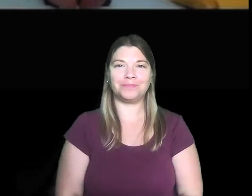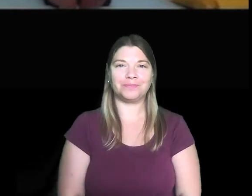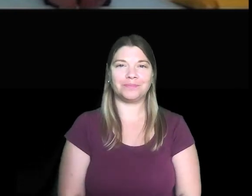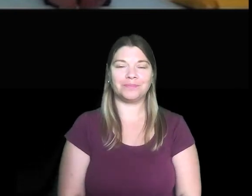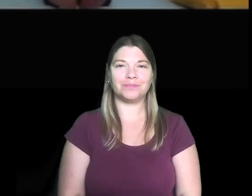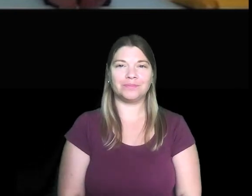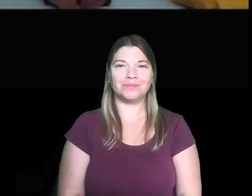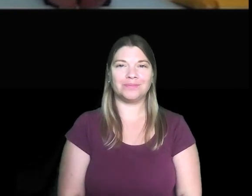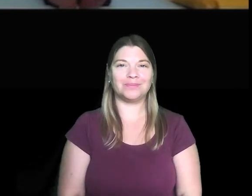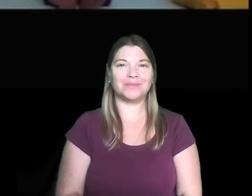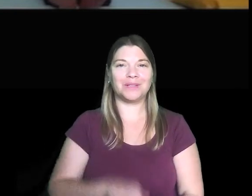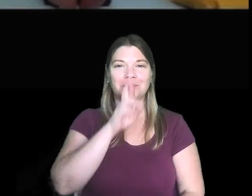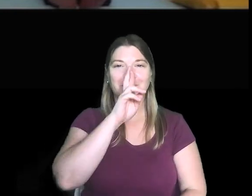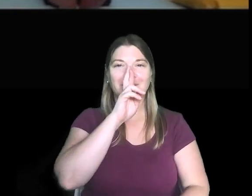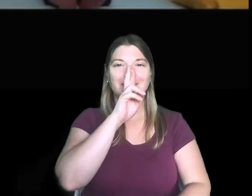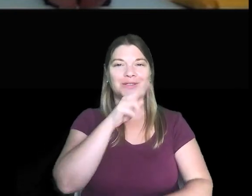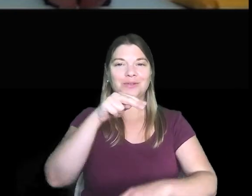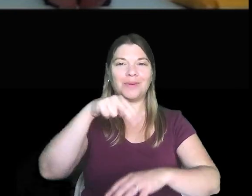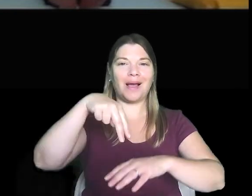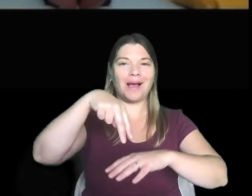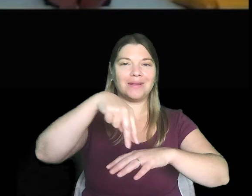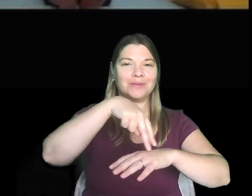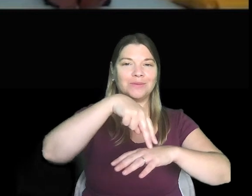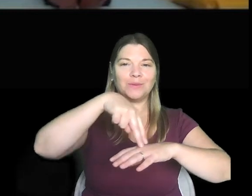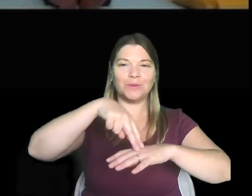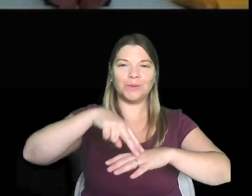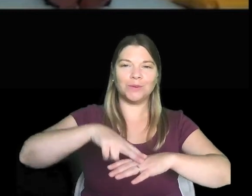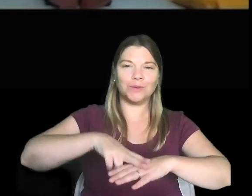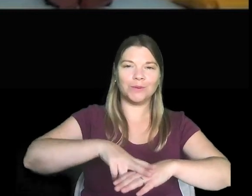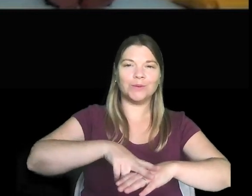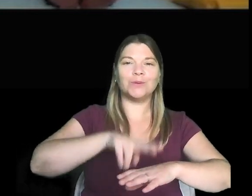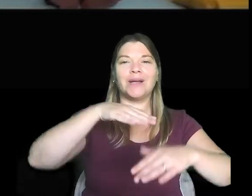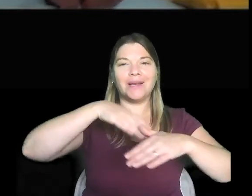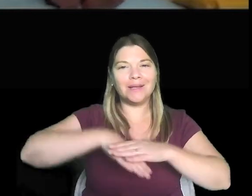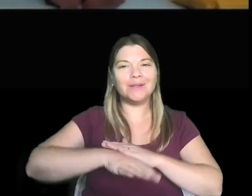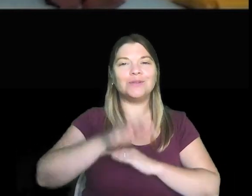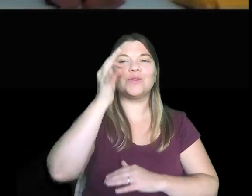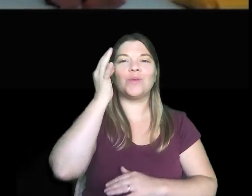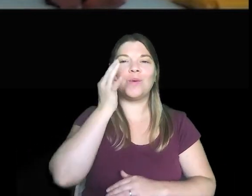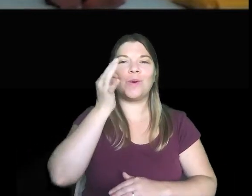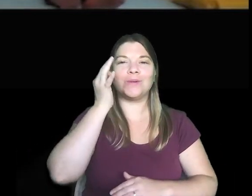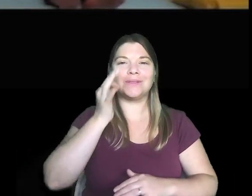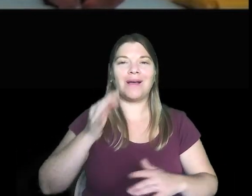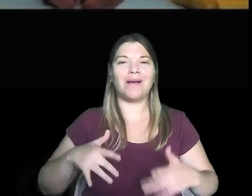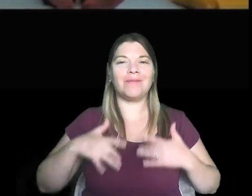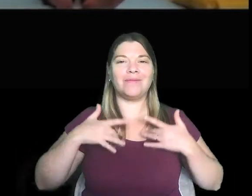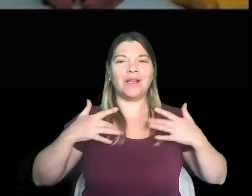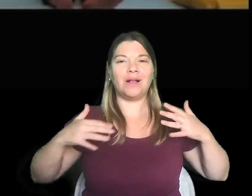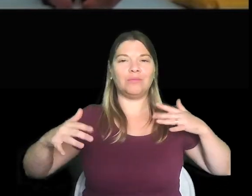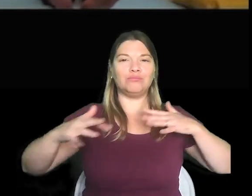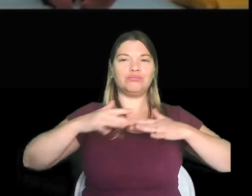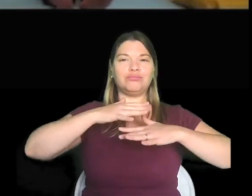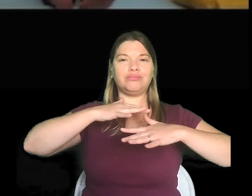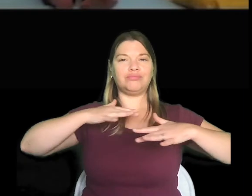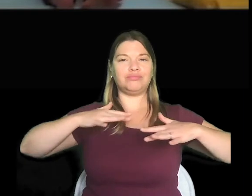You land as it catches you, feeling it gently hug you all around your ribs. It holds